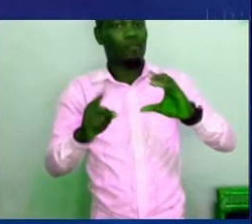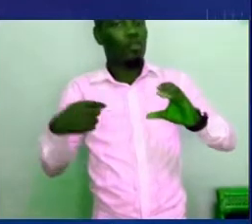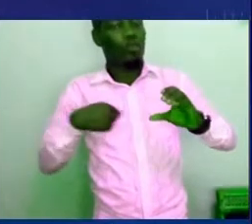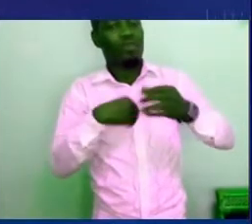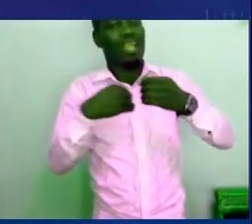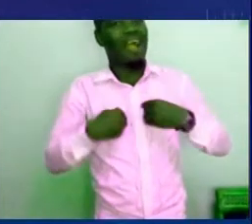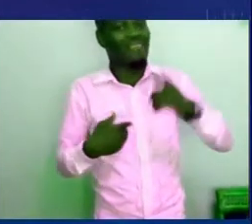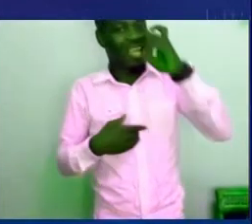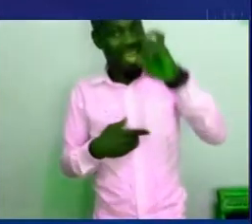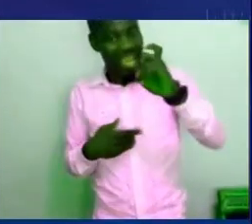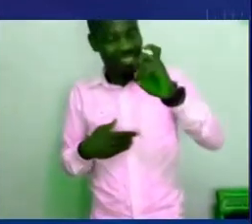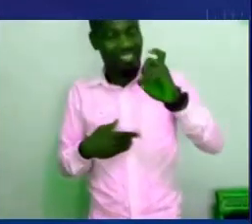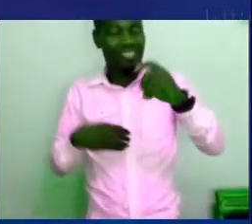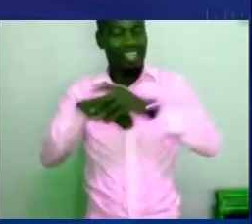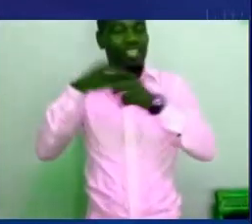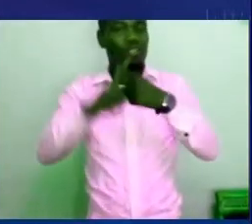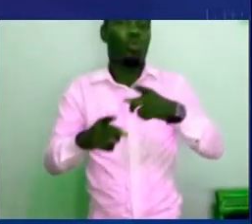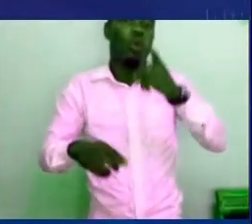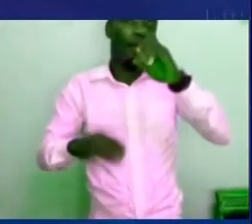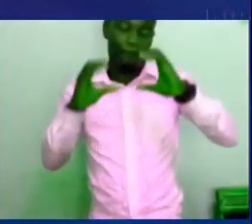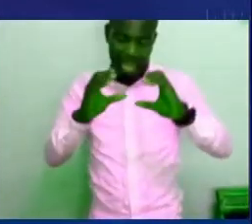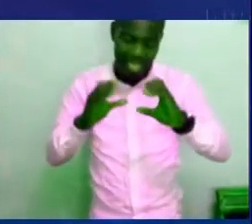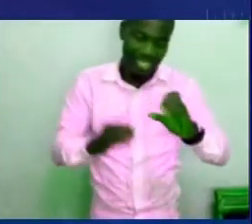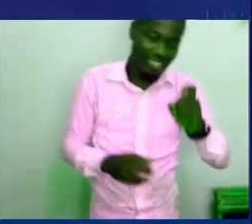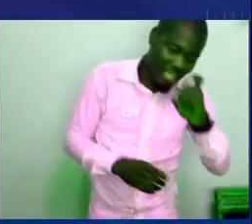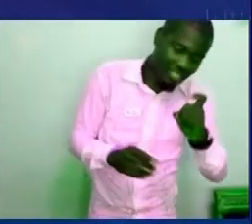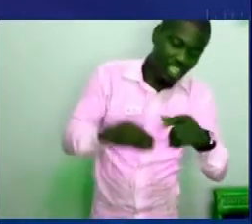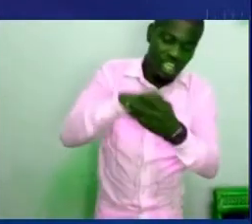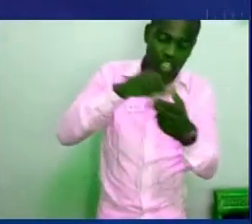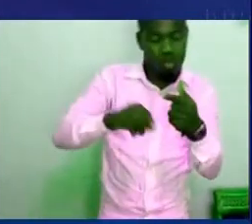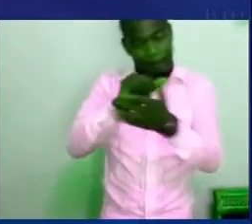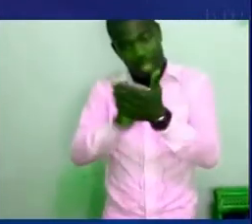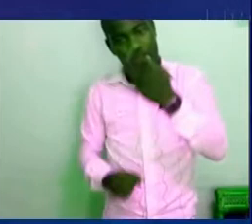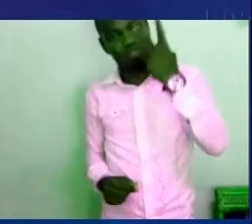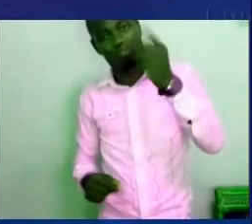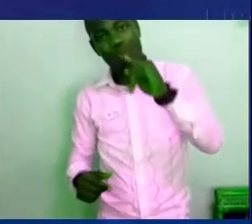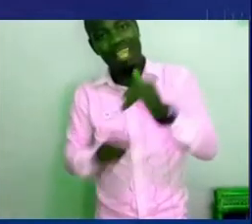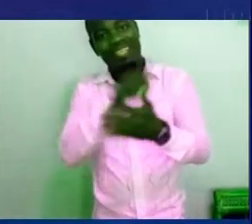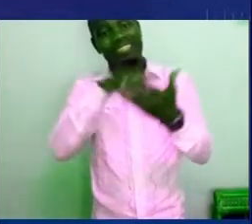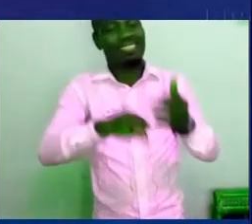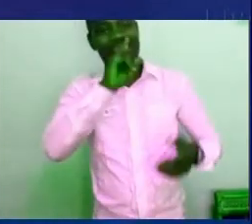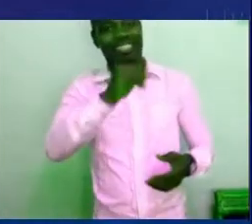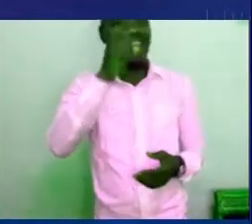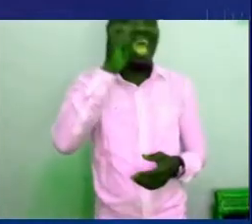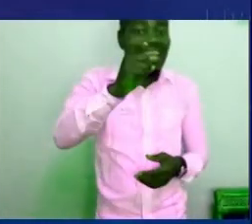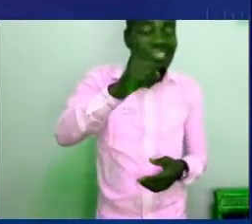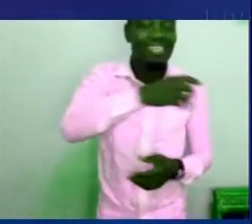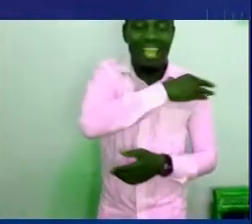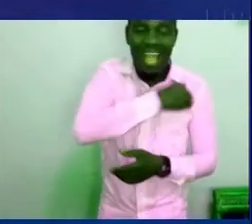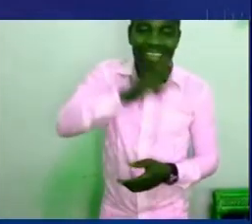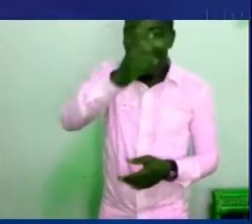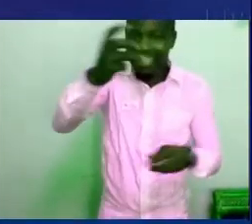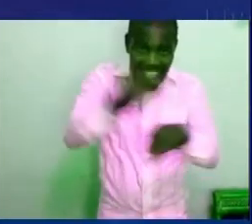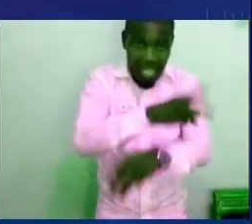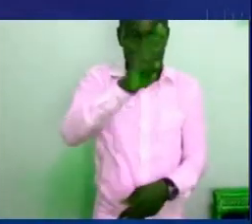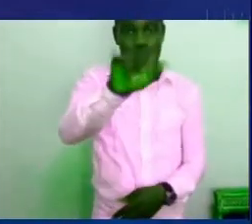bracket. So we have x into bracket x, and then x into bracket minus 2y.